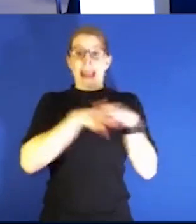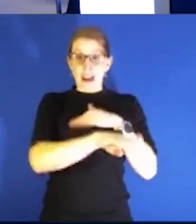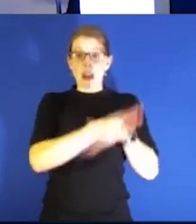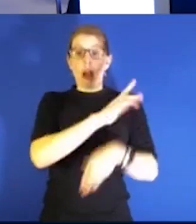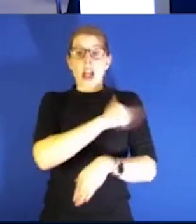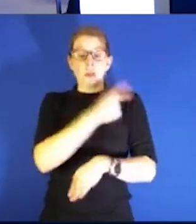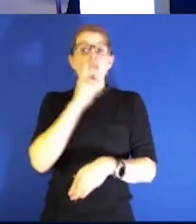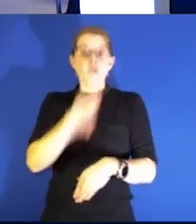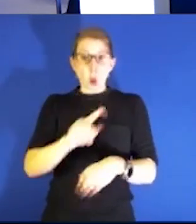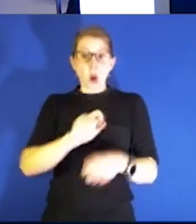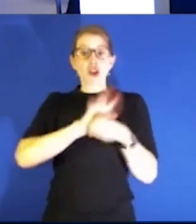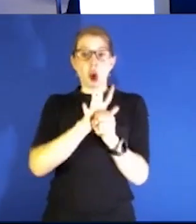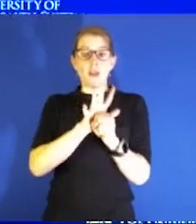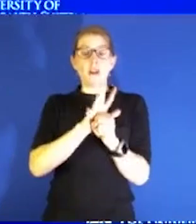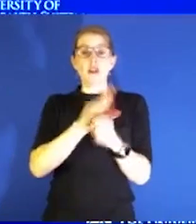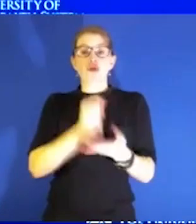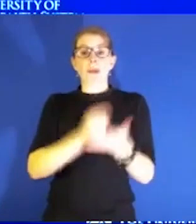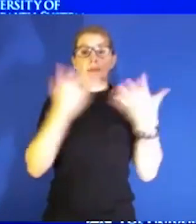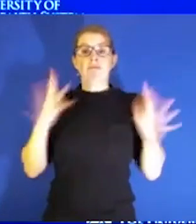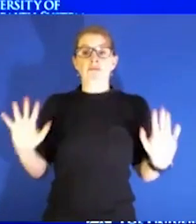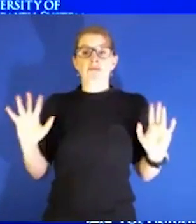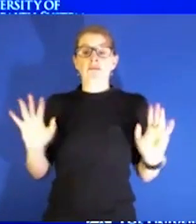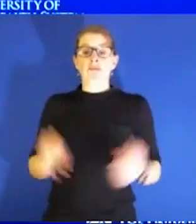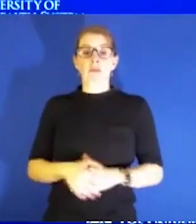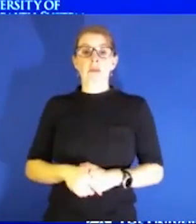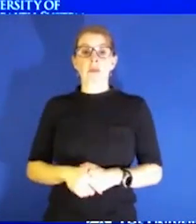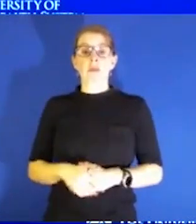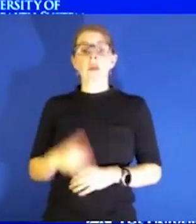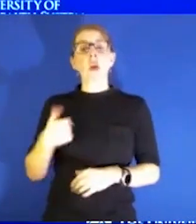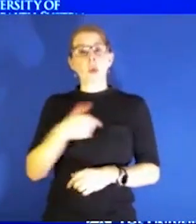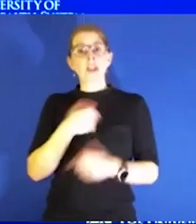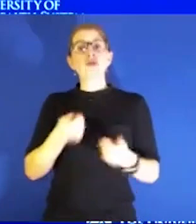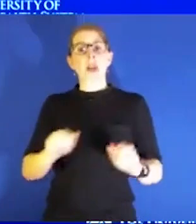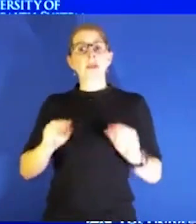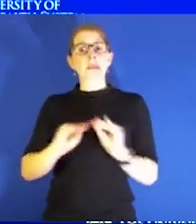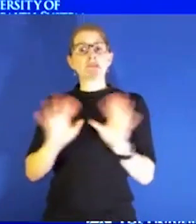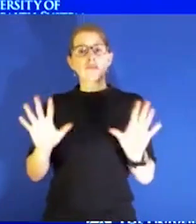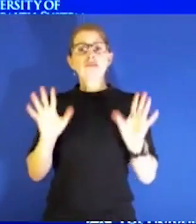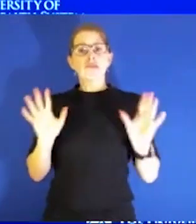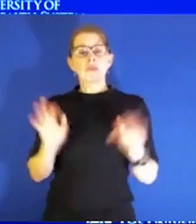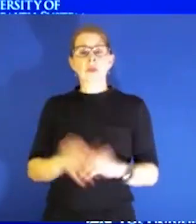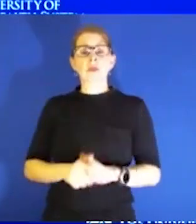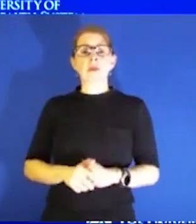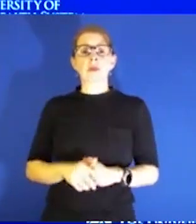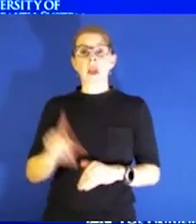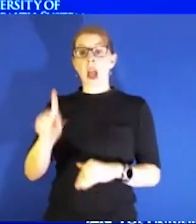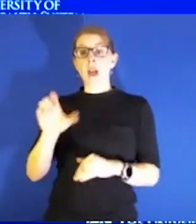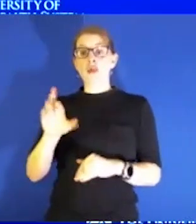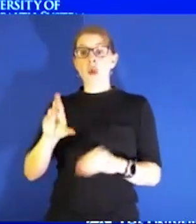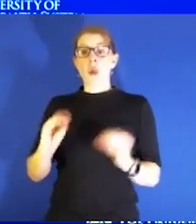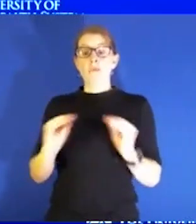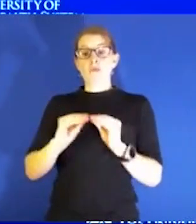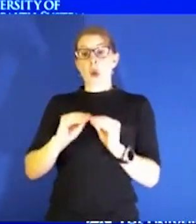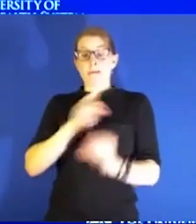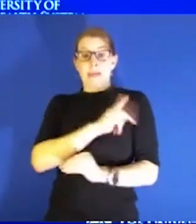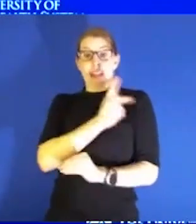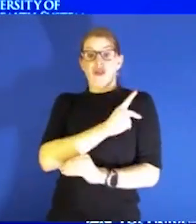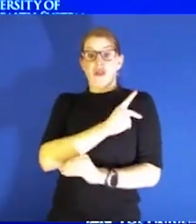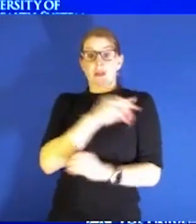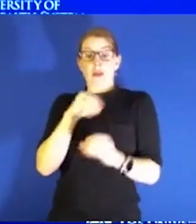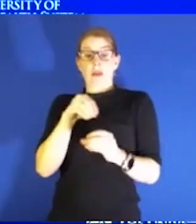about our numbers. Yeah, absolutely. And we try to be transparent. When we have 100 or more patients in, it is